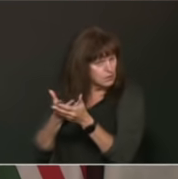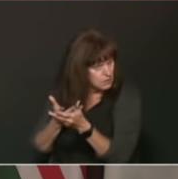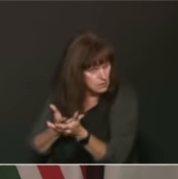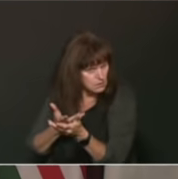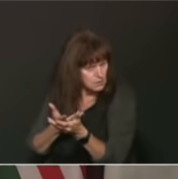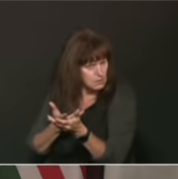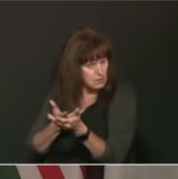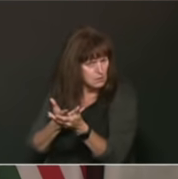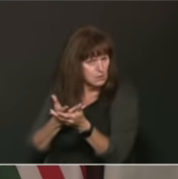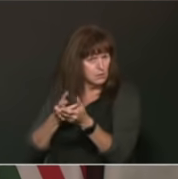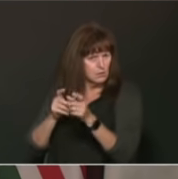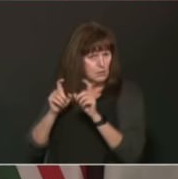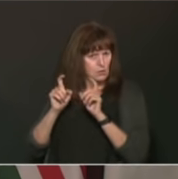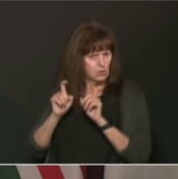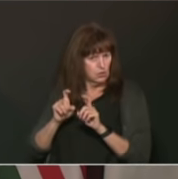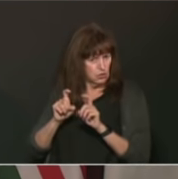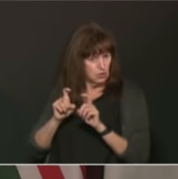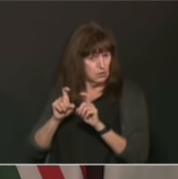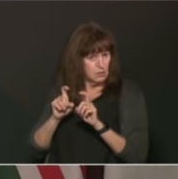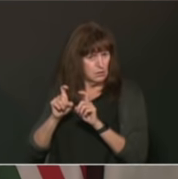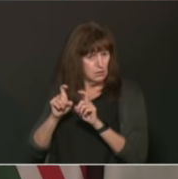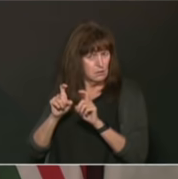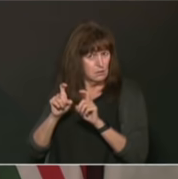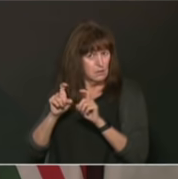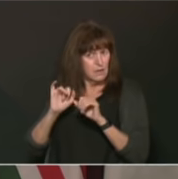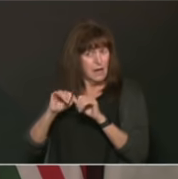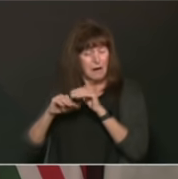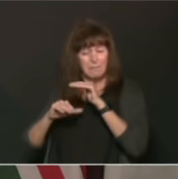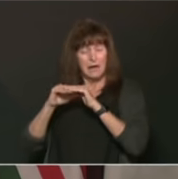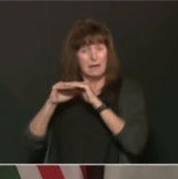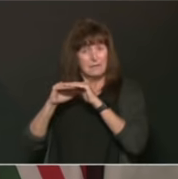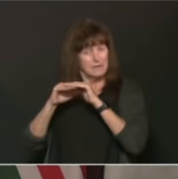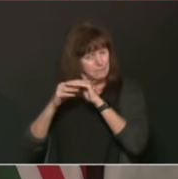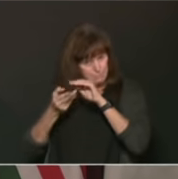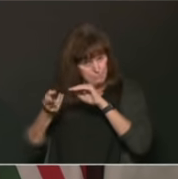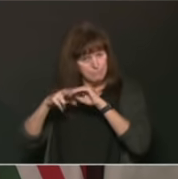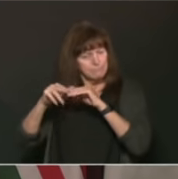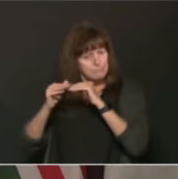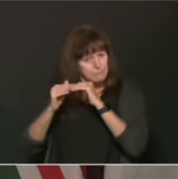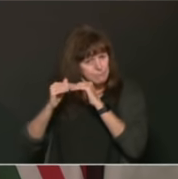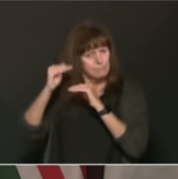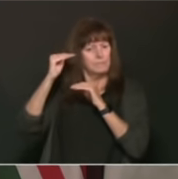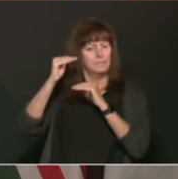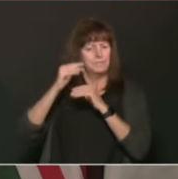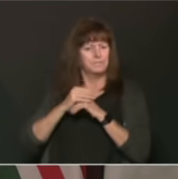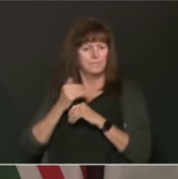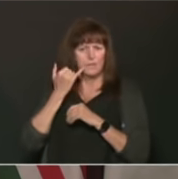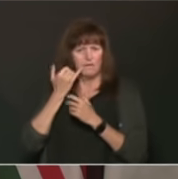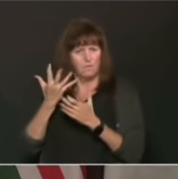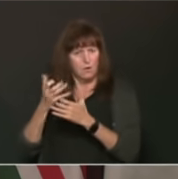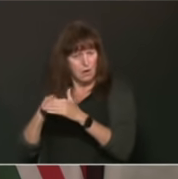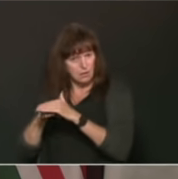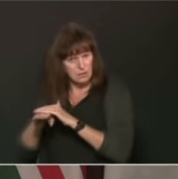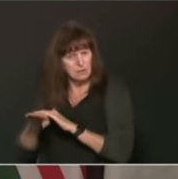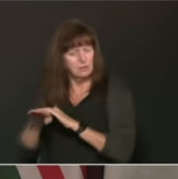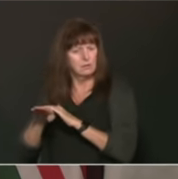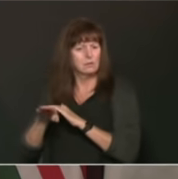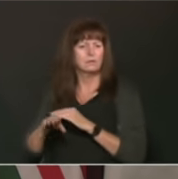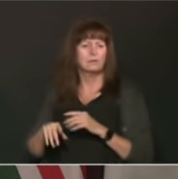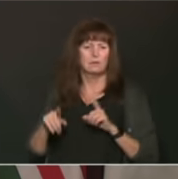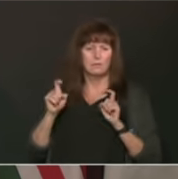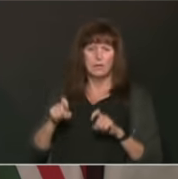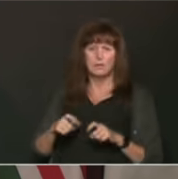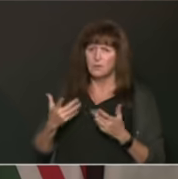given restrictions that you have to be fully vaccinated to enter these establishments? We've got the passport system